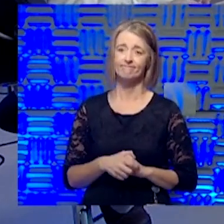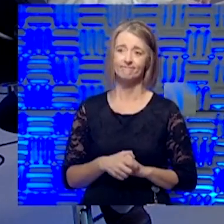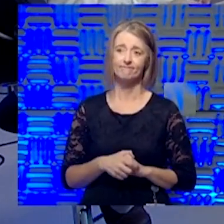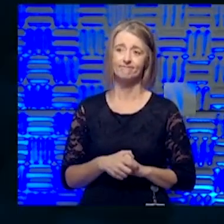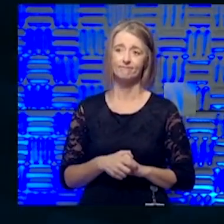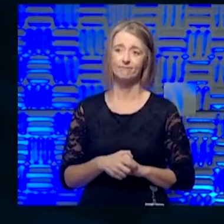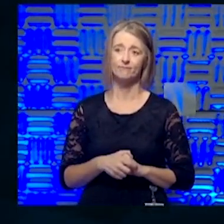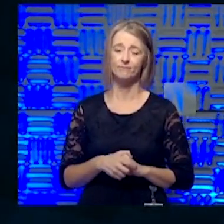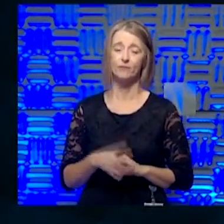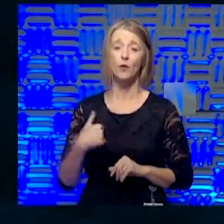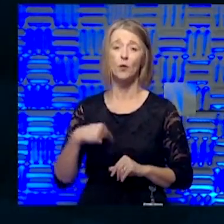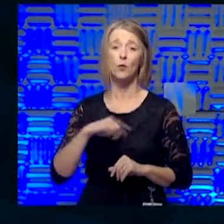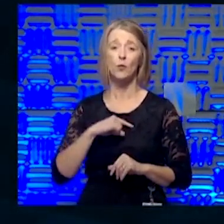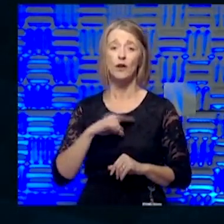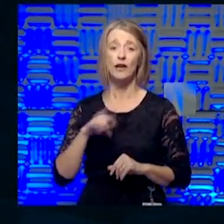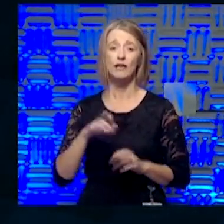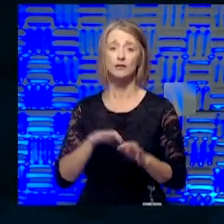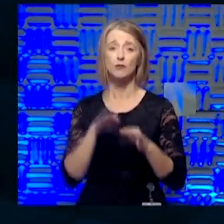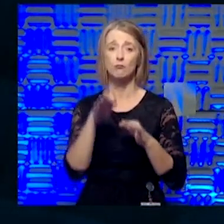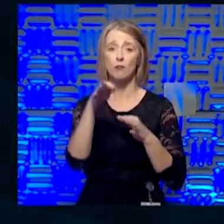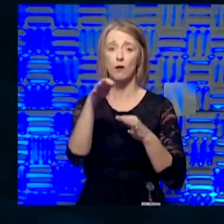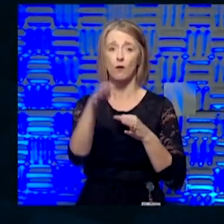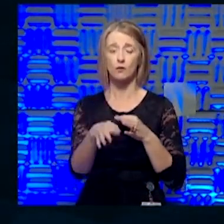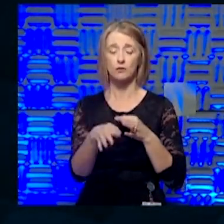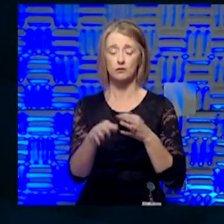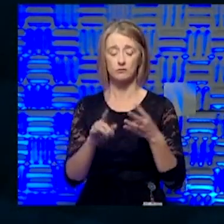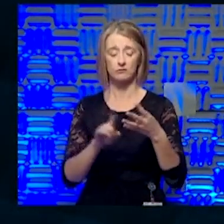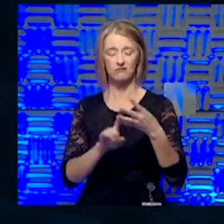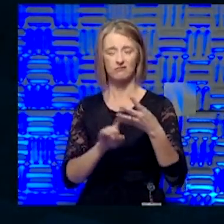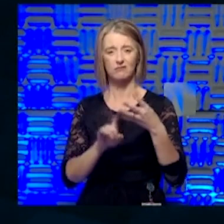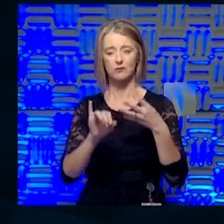We had to postpone to later in June